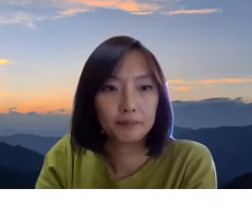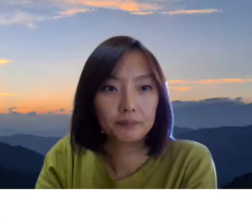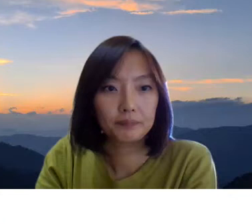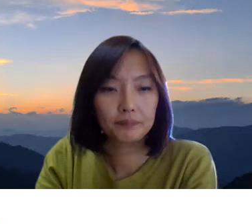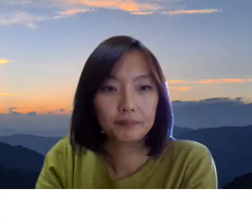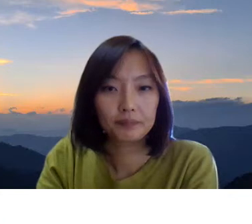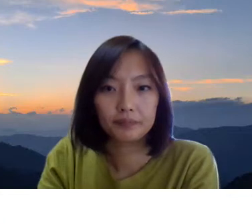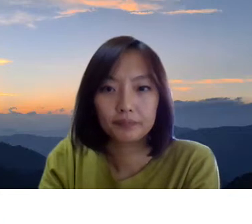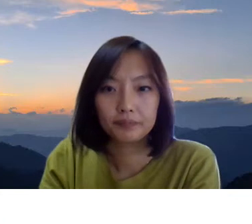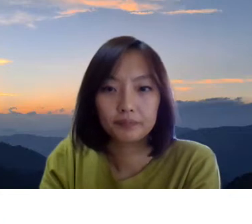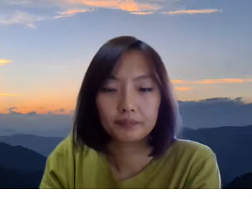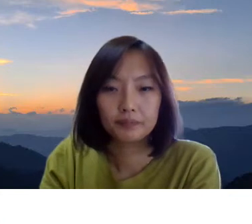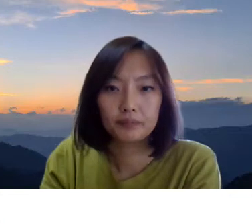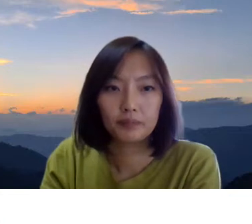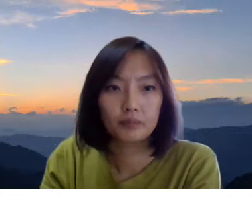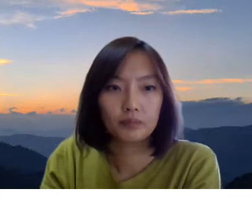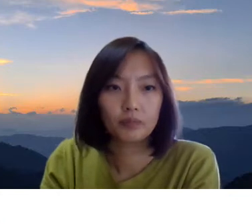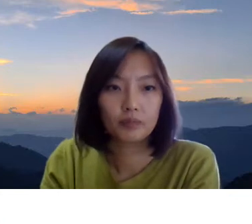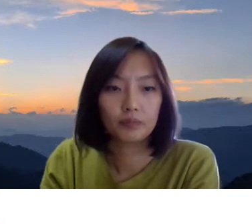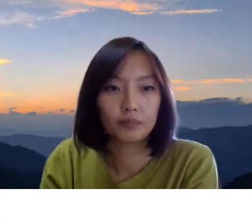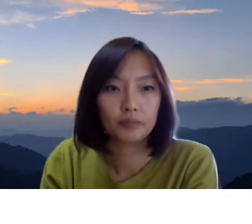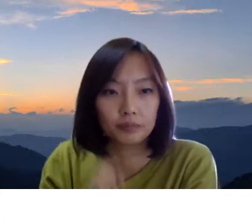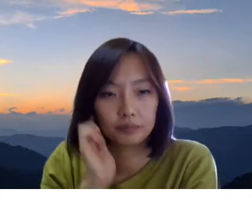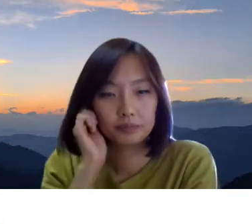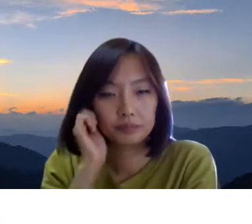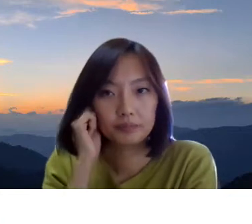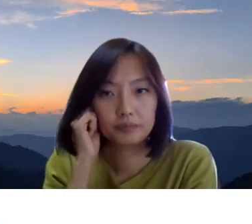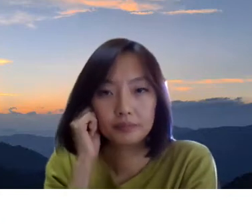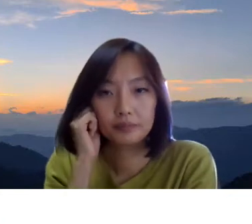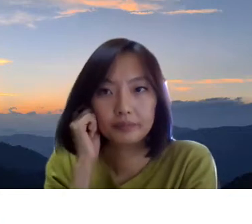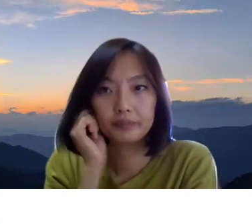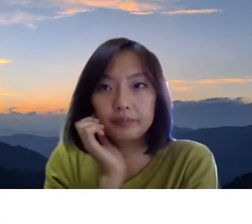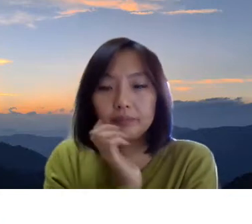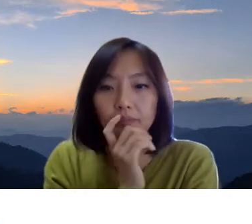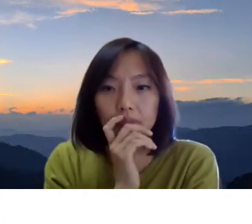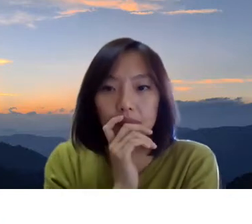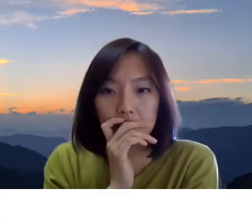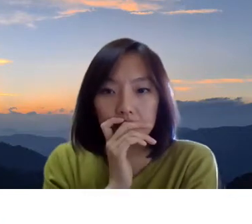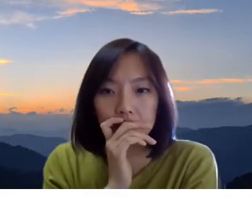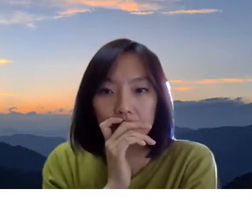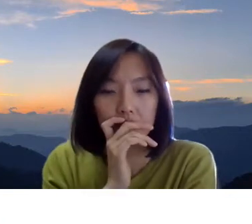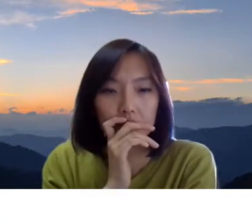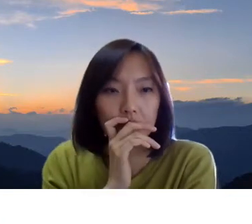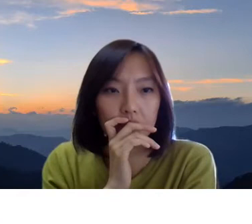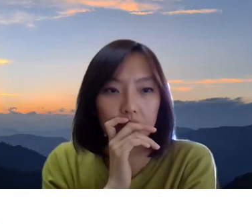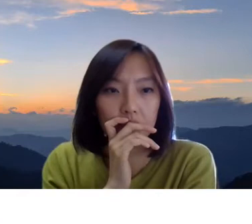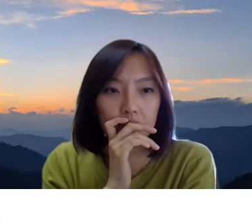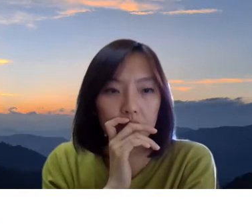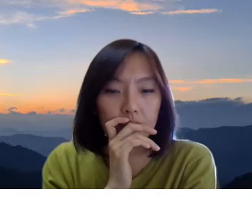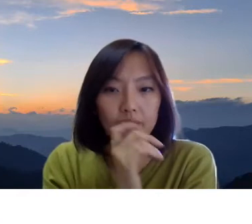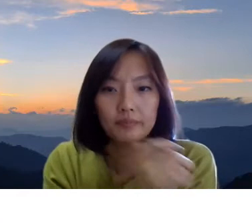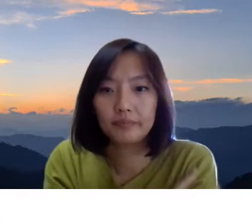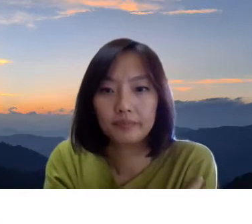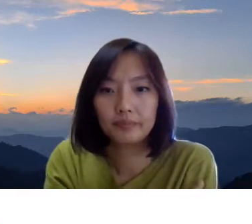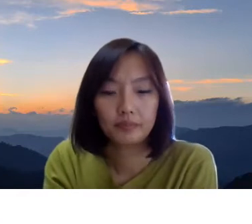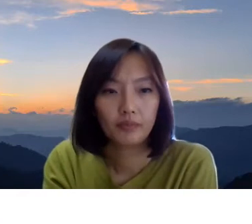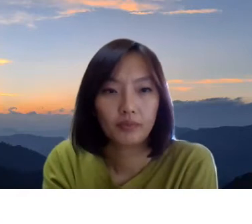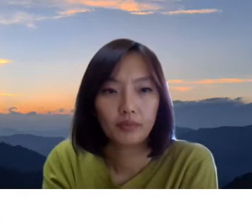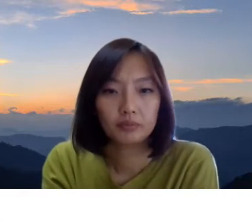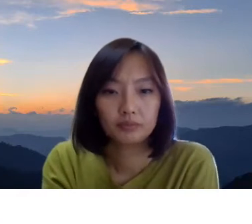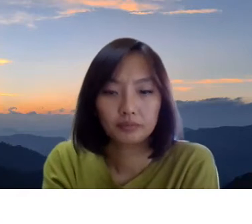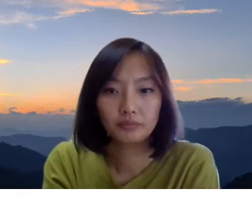I'd like to really, first of all, acknowledge that the comment is so important, because there are 2 pieces to this. One is decision-making authority,